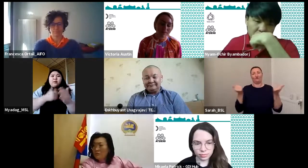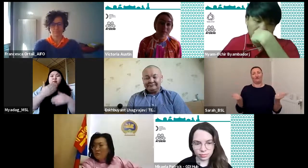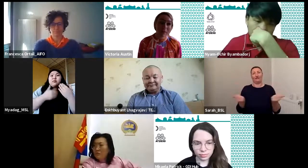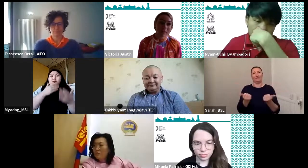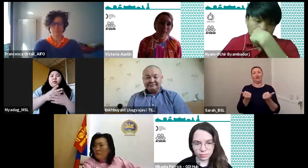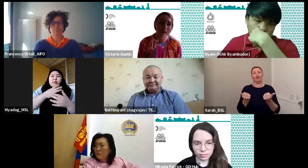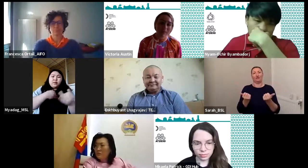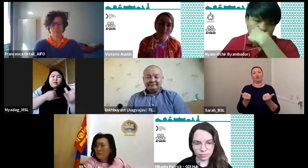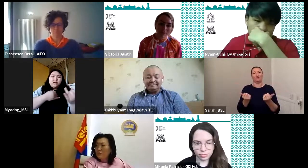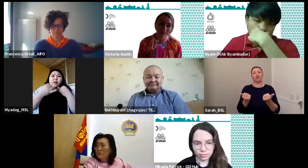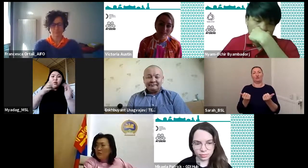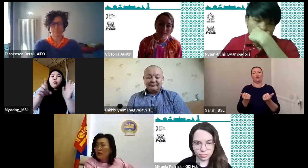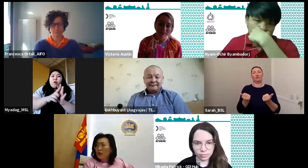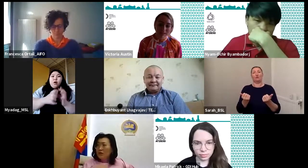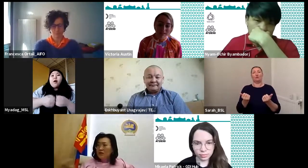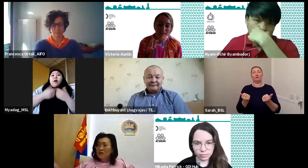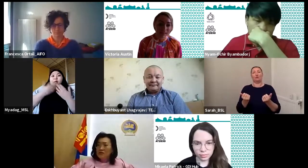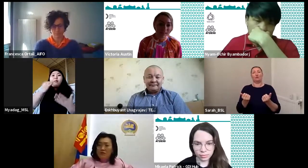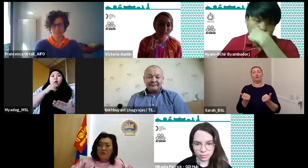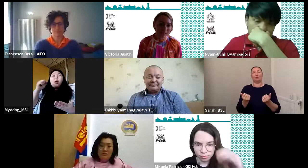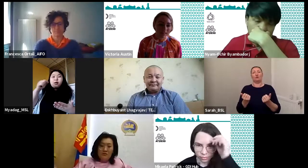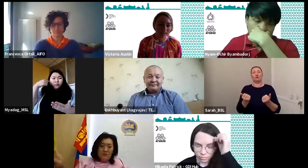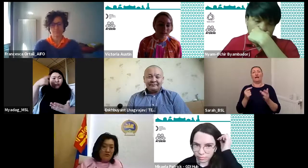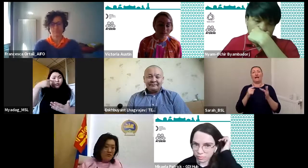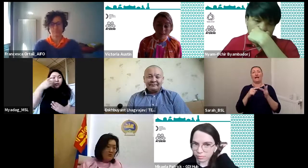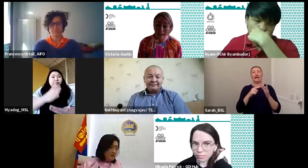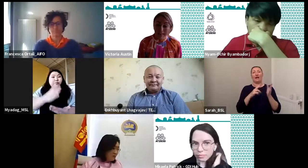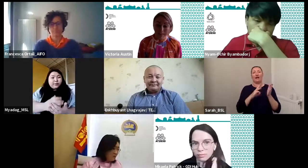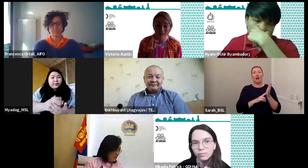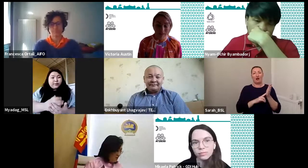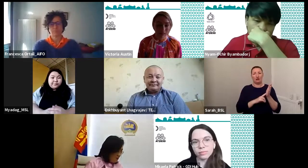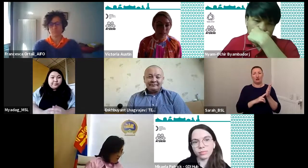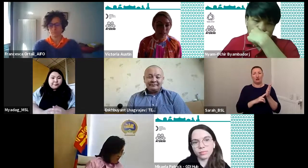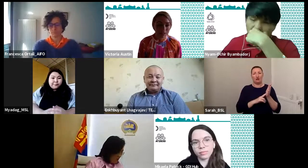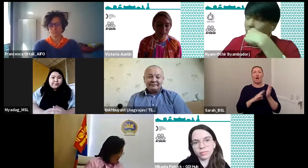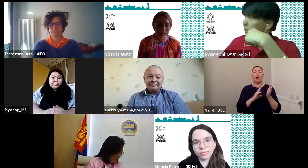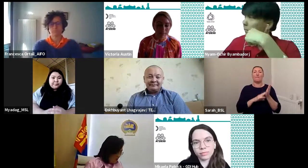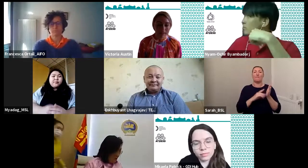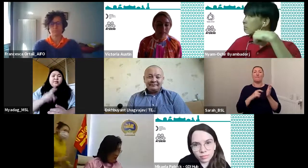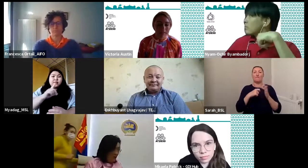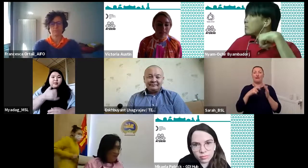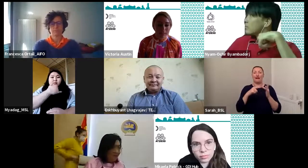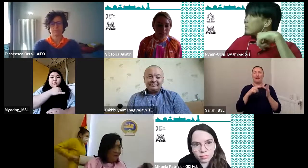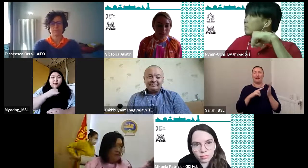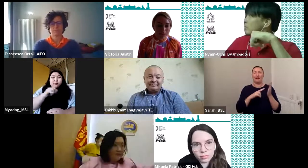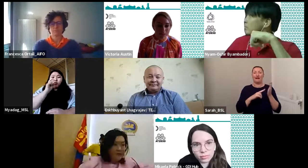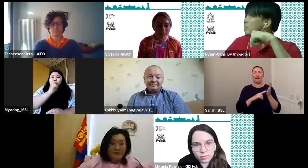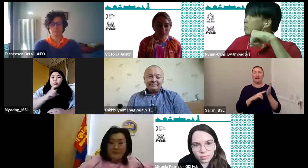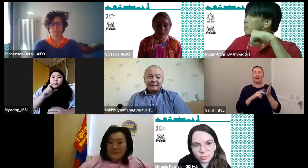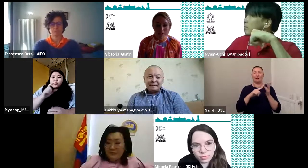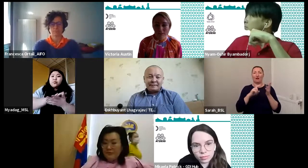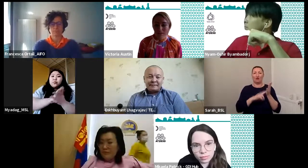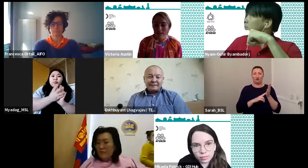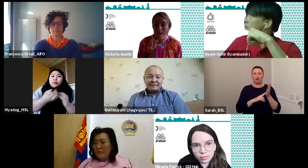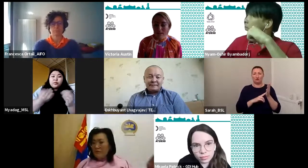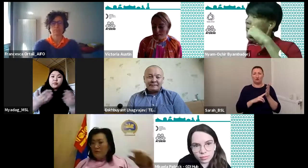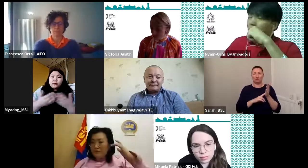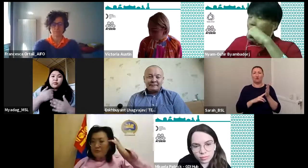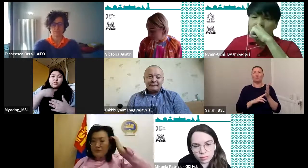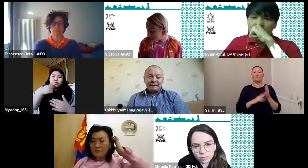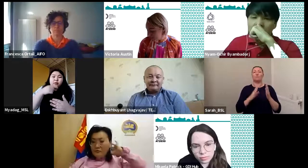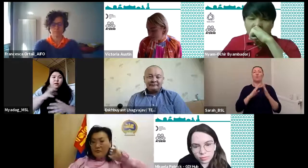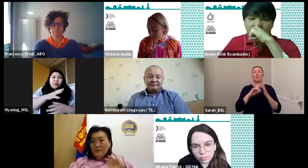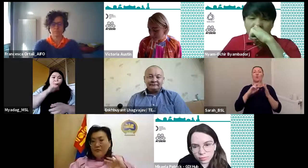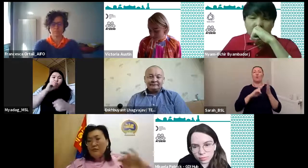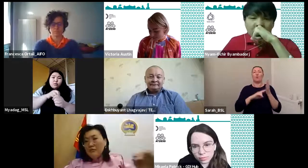who haven't spoken. That's Ian McKinnon, who's led this work for the GDI Hub. That's Wendy Walker, whose kernel